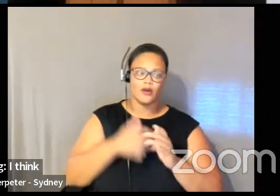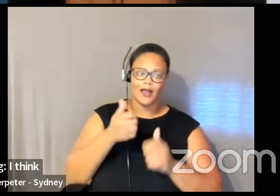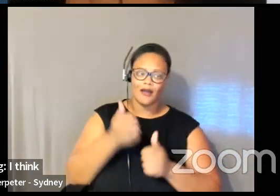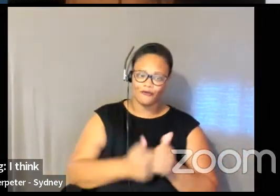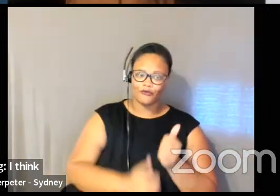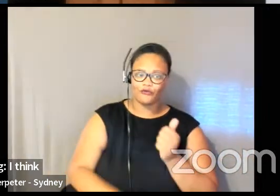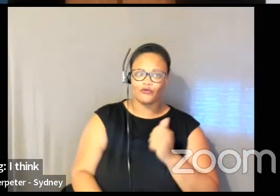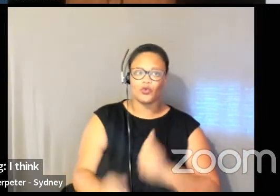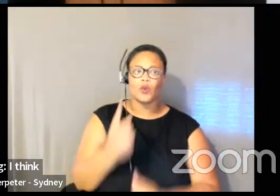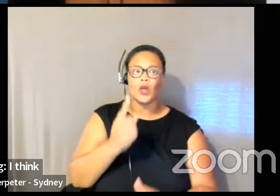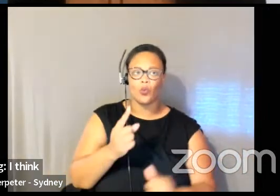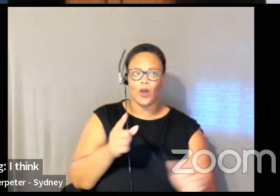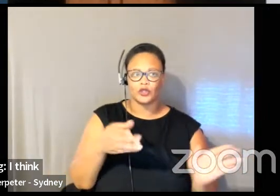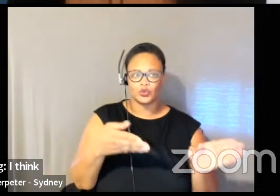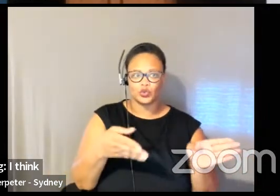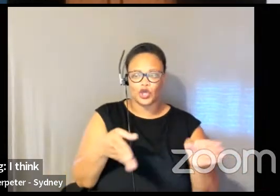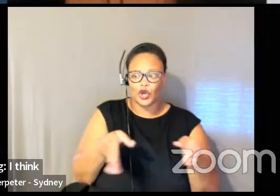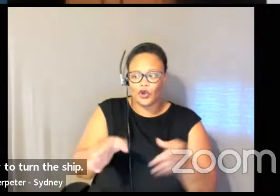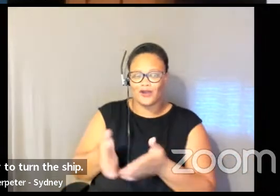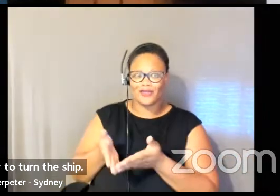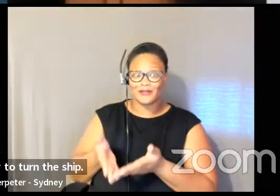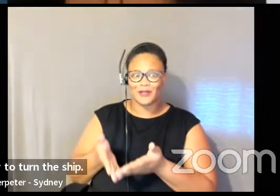turn the ship.